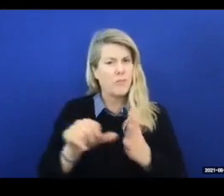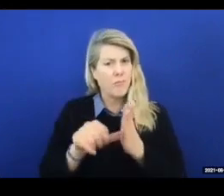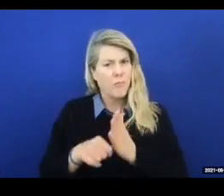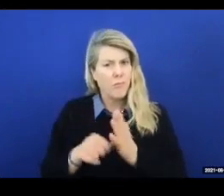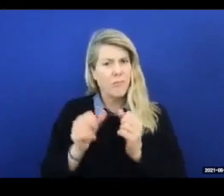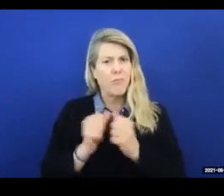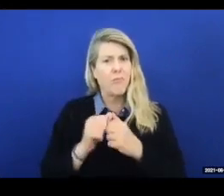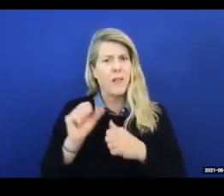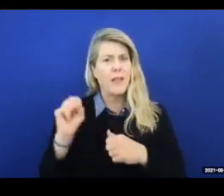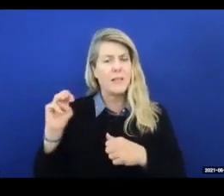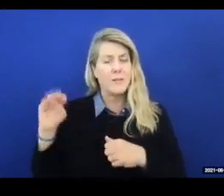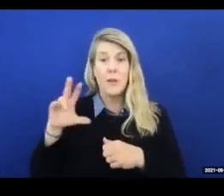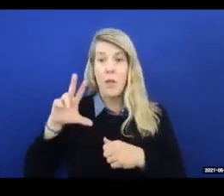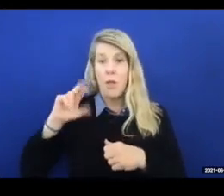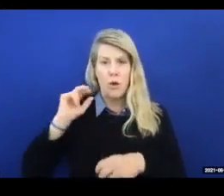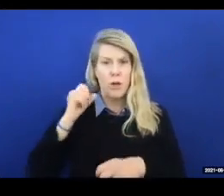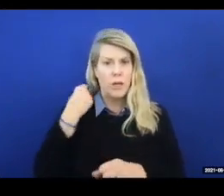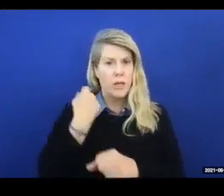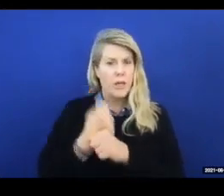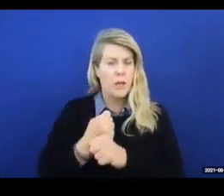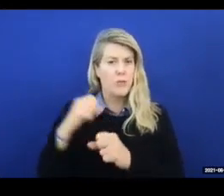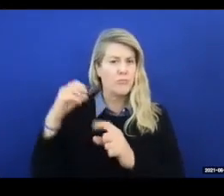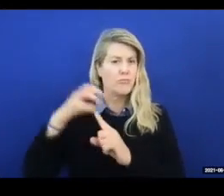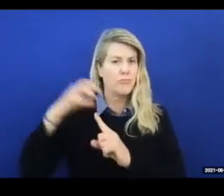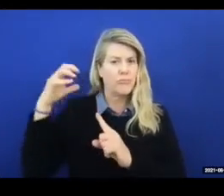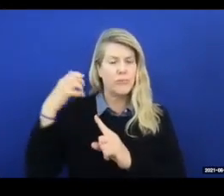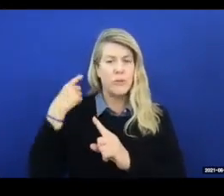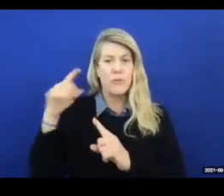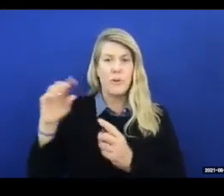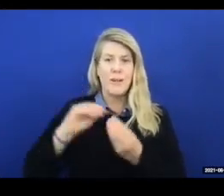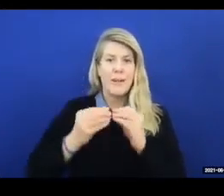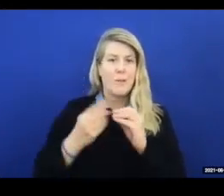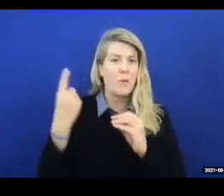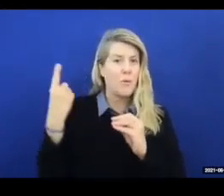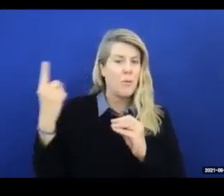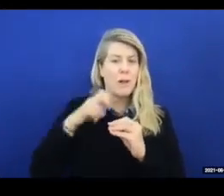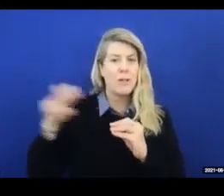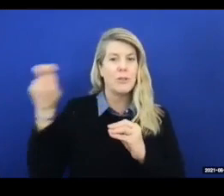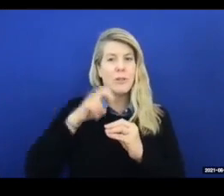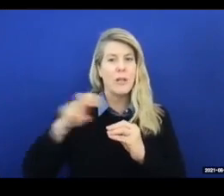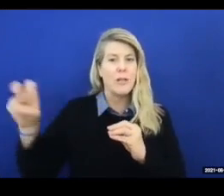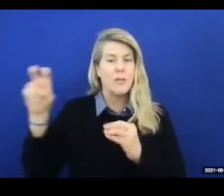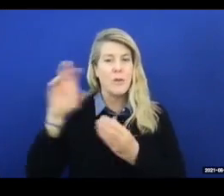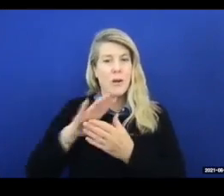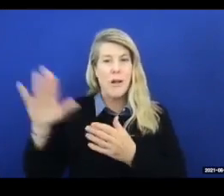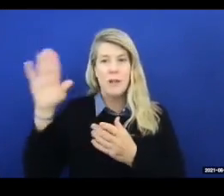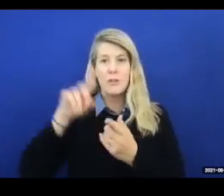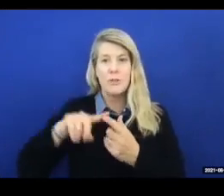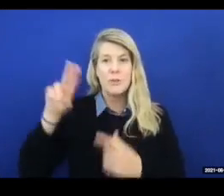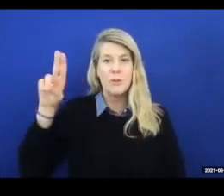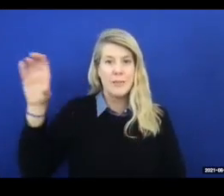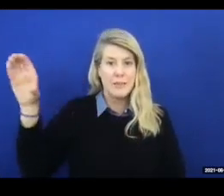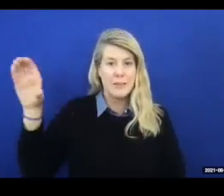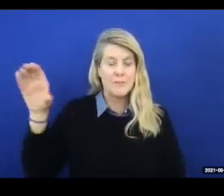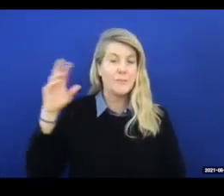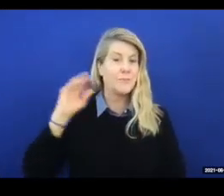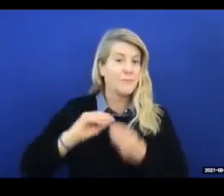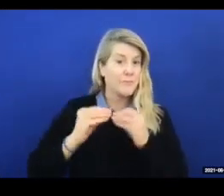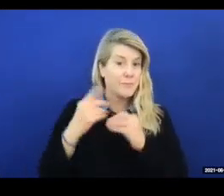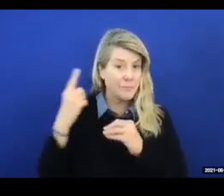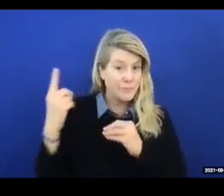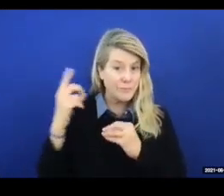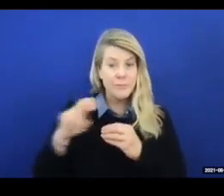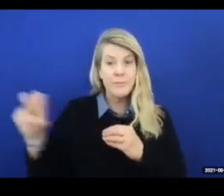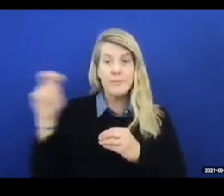with SMC's 30-year record as the #1 transfer college to the University of California, #1 transfers